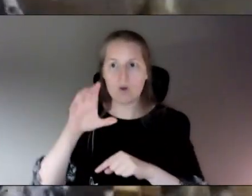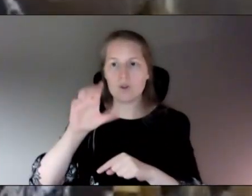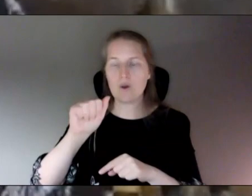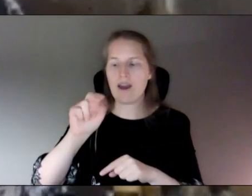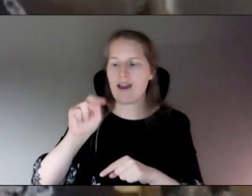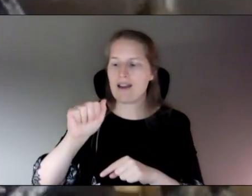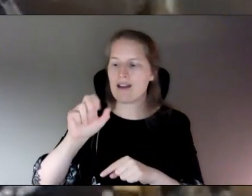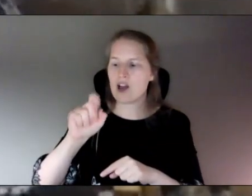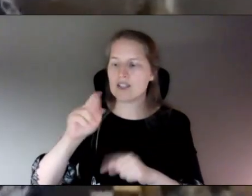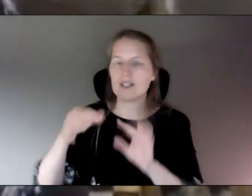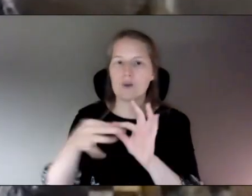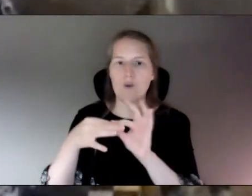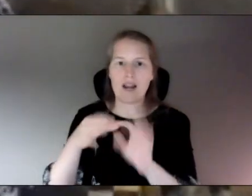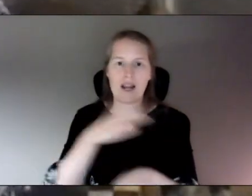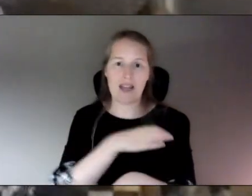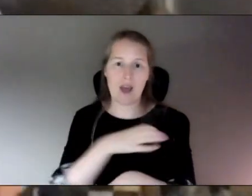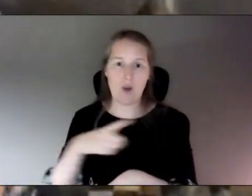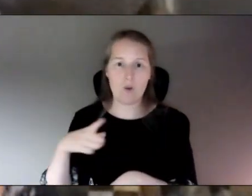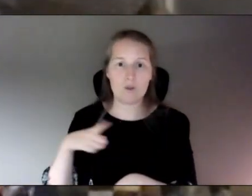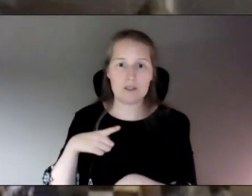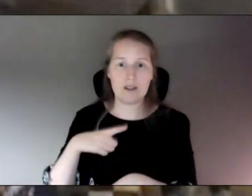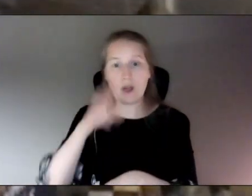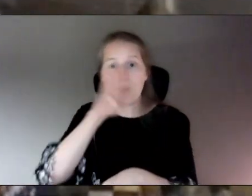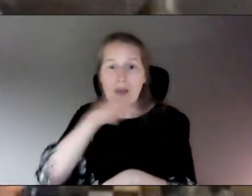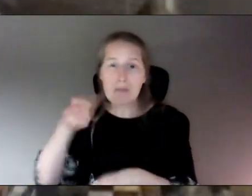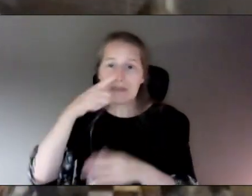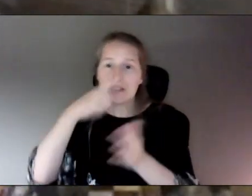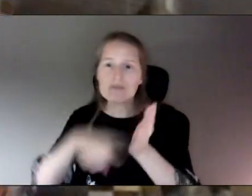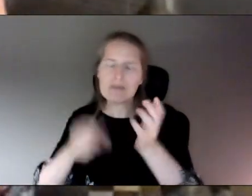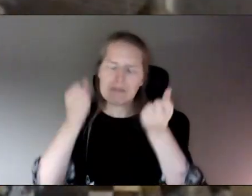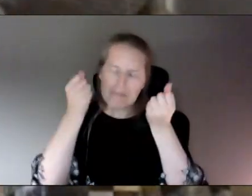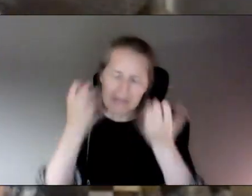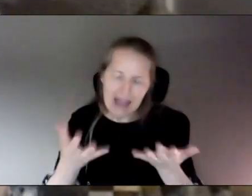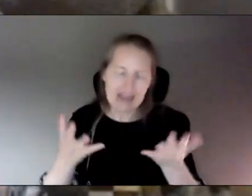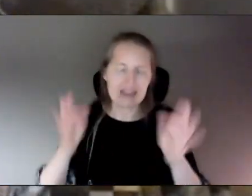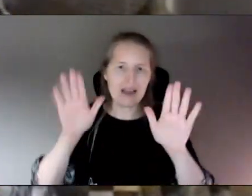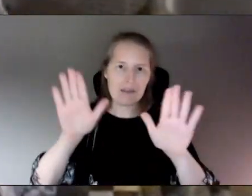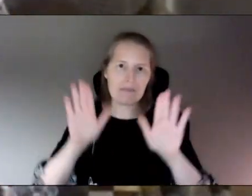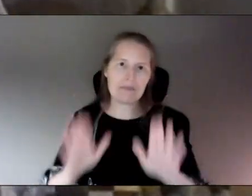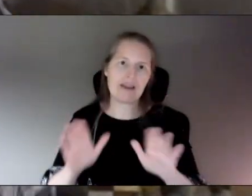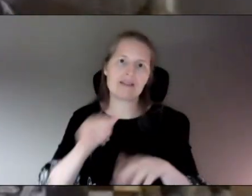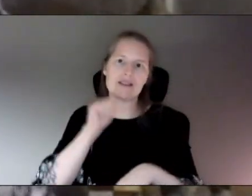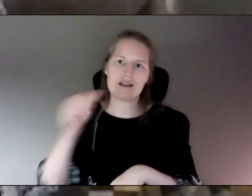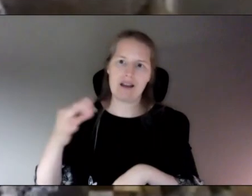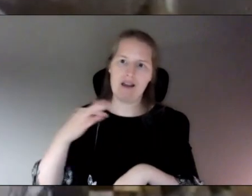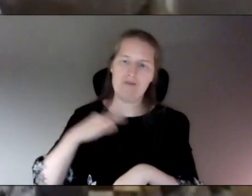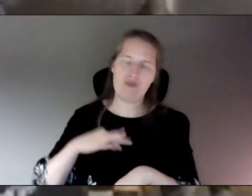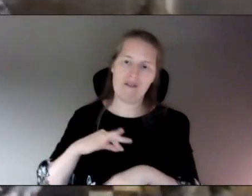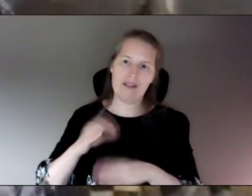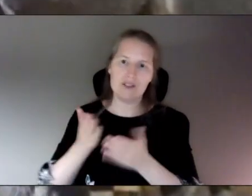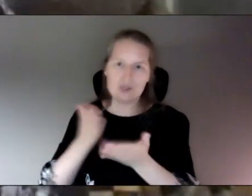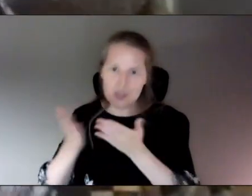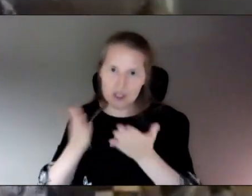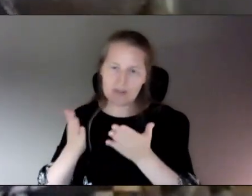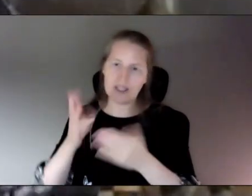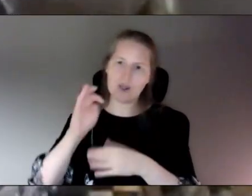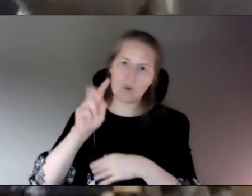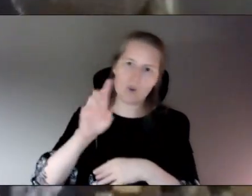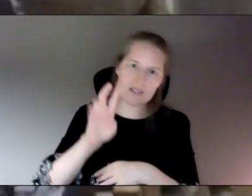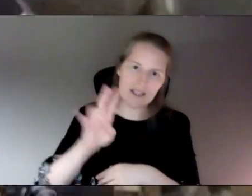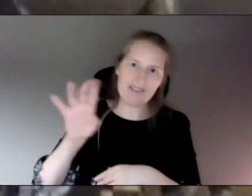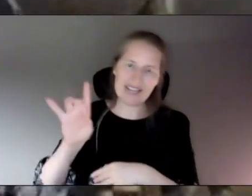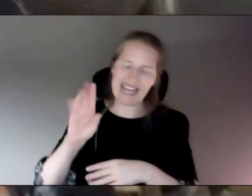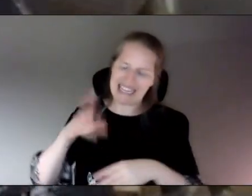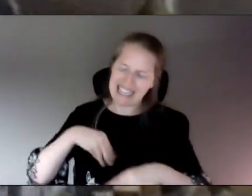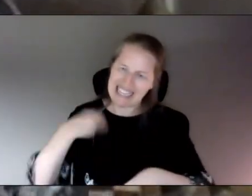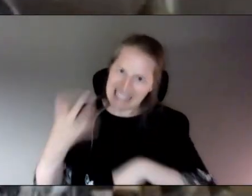to their website. They have a number of amazing nonprofits that are serving Ward 7 and 8. Give and volunteer and